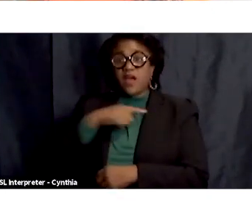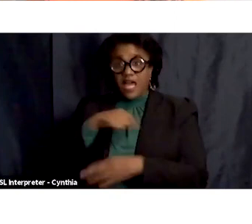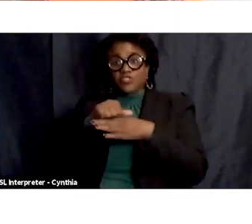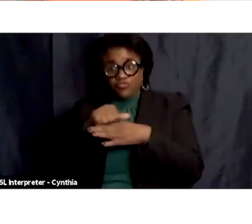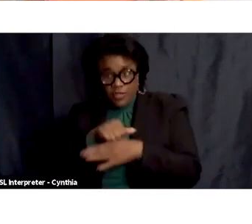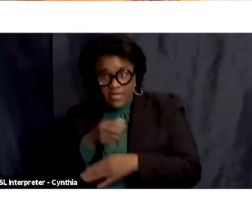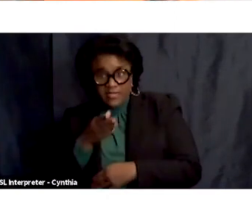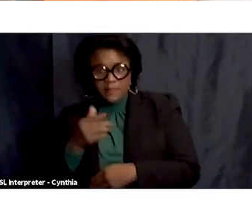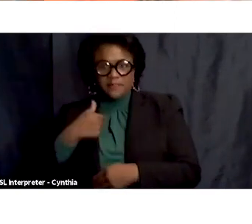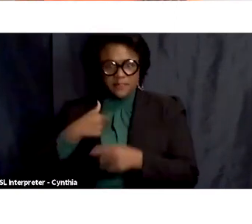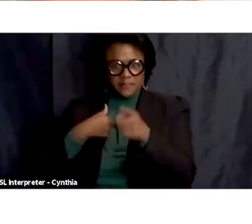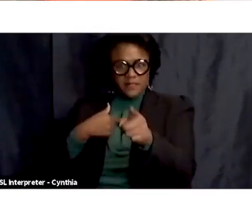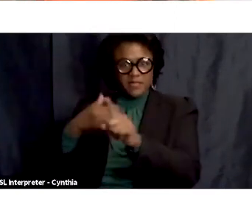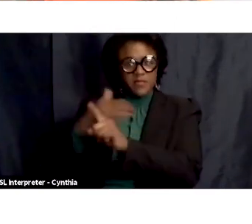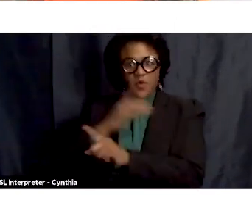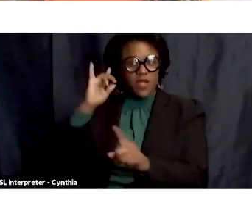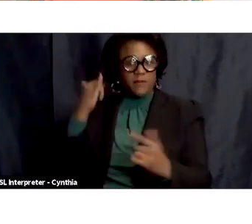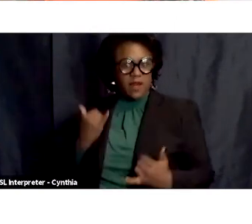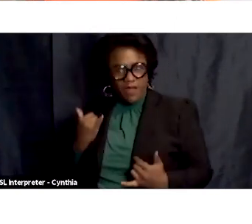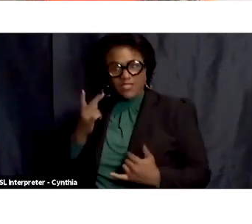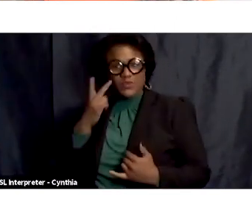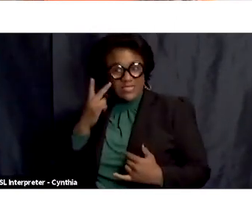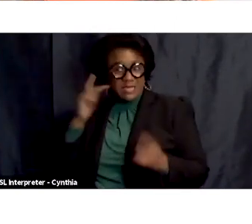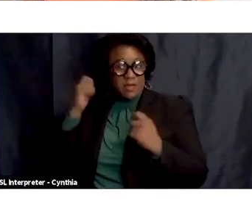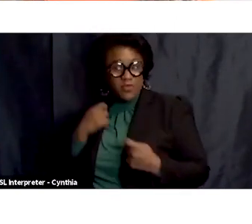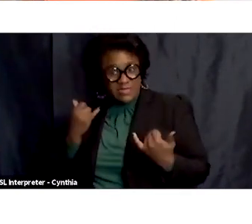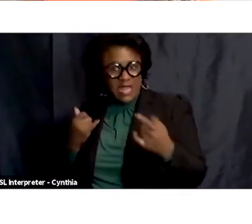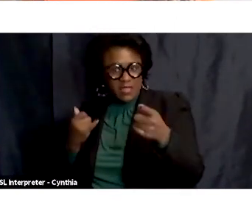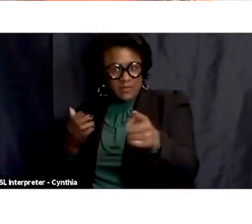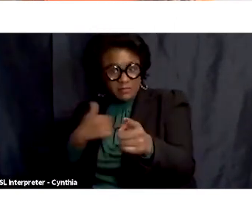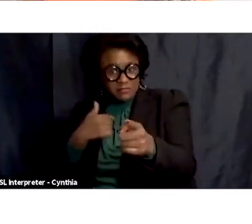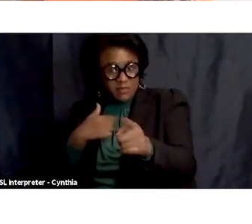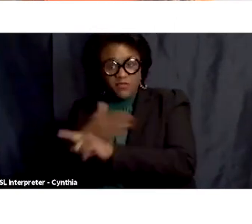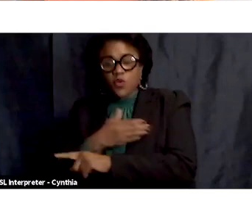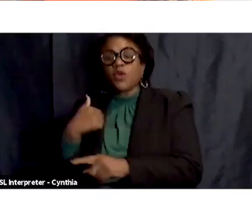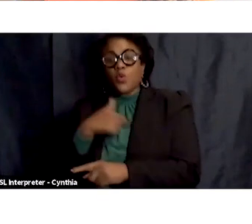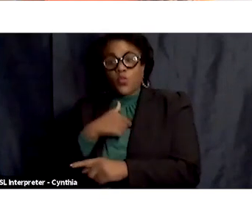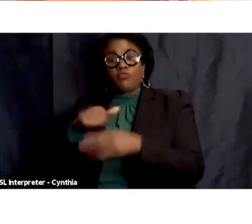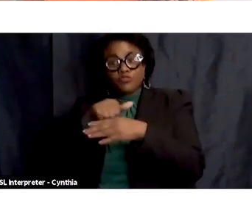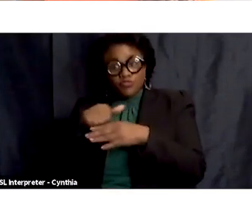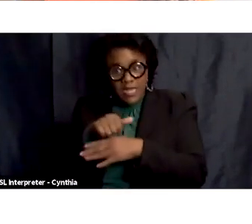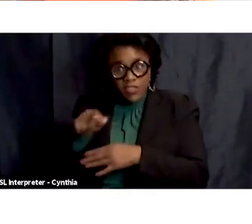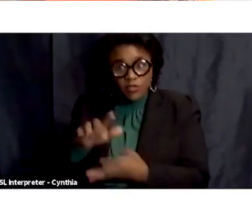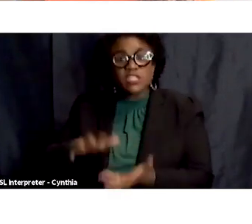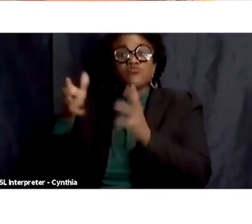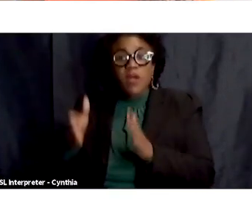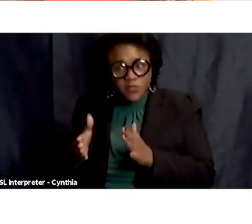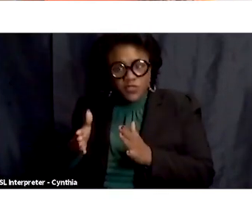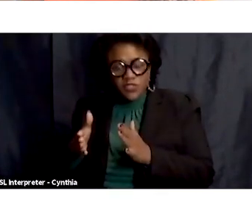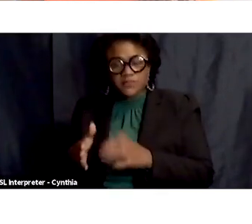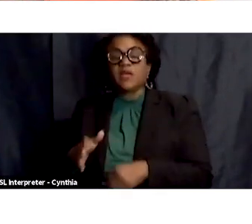me before the blonde braids that you see today. That was us training these disruptors on